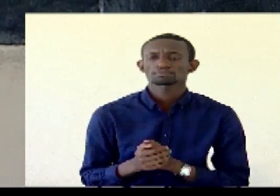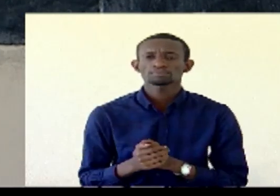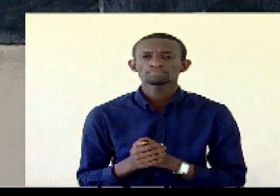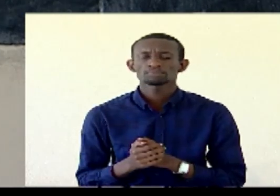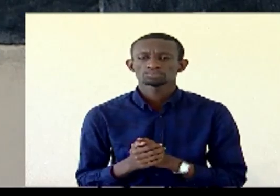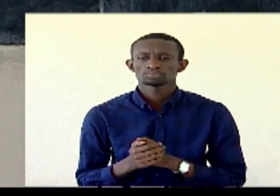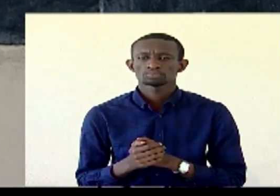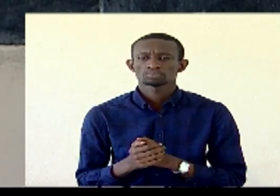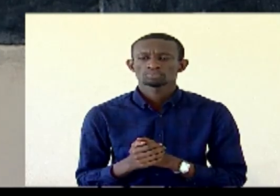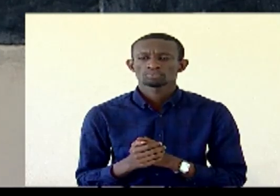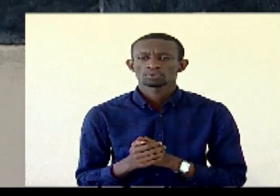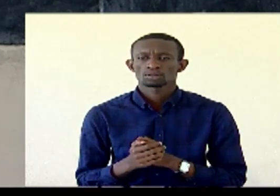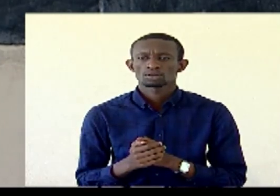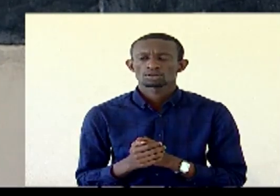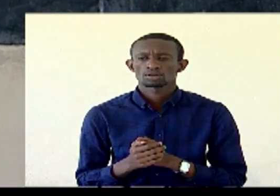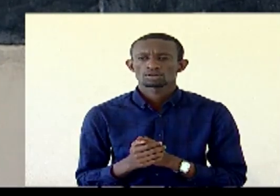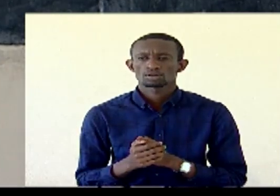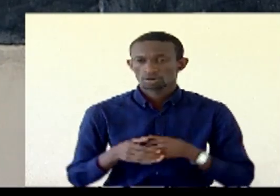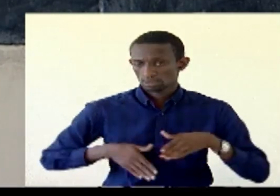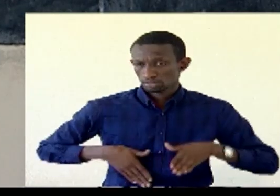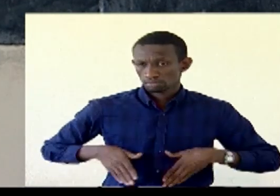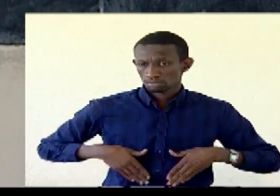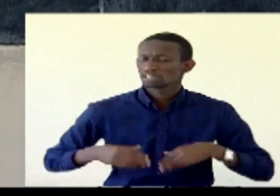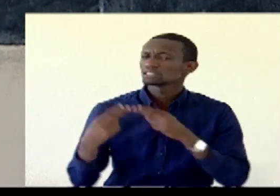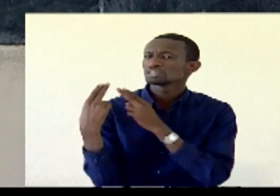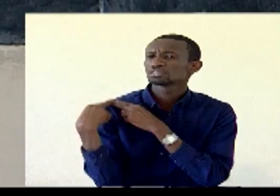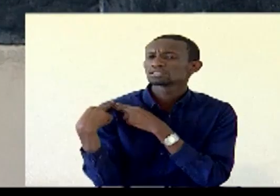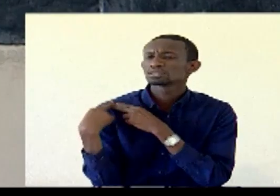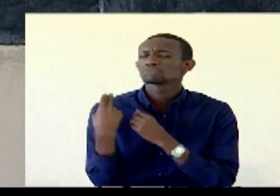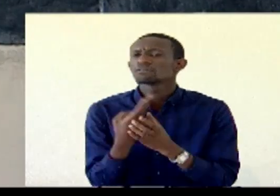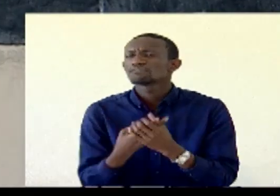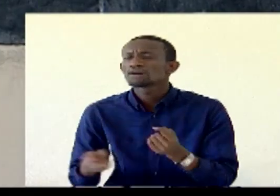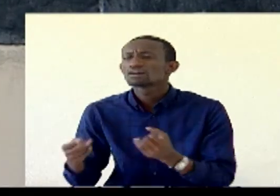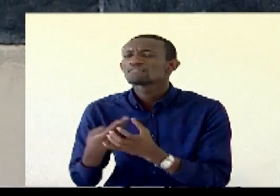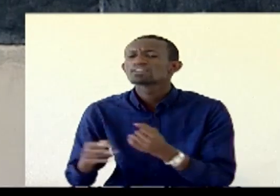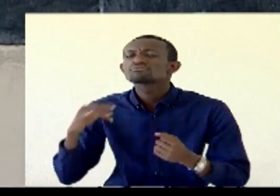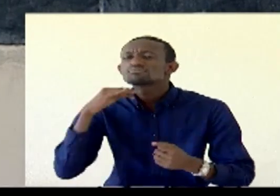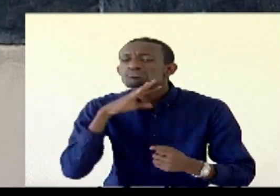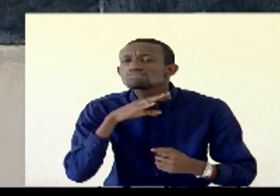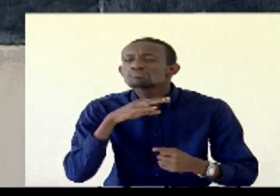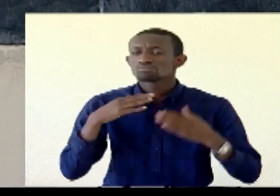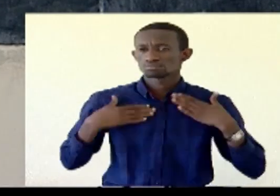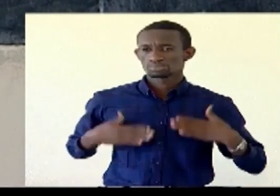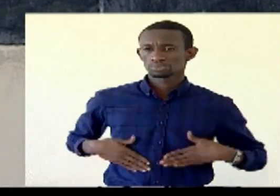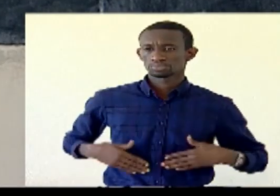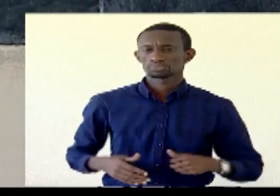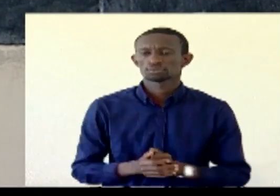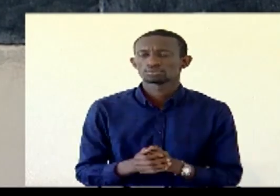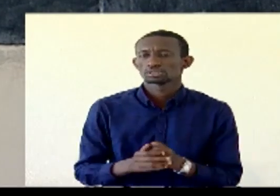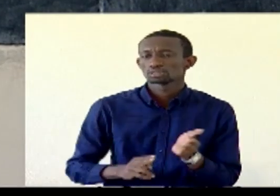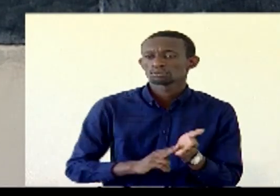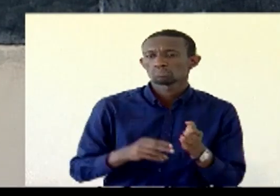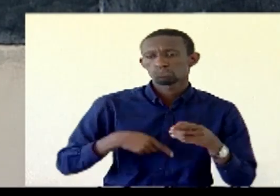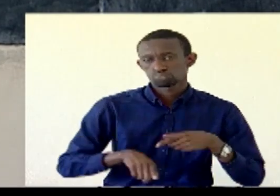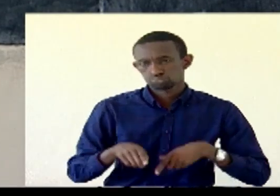for removing waste product from the body. And these waste products are removed in form of the urine, and urinator is going to